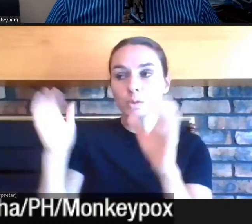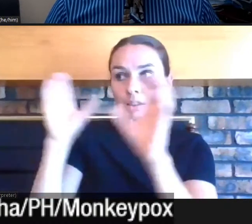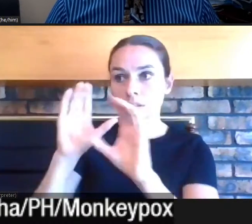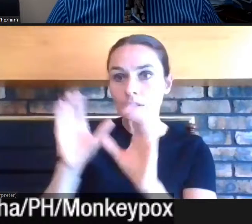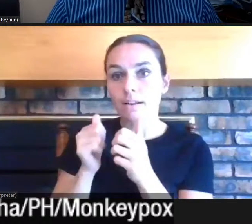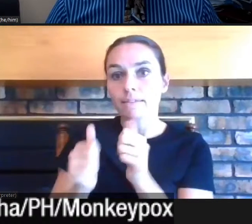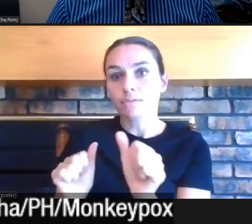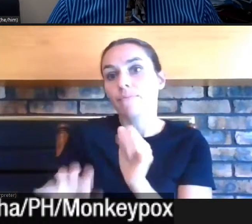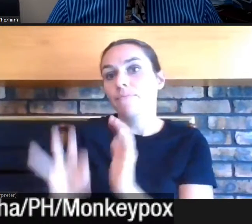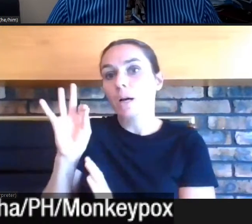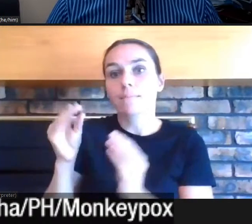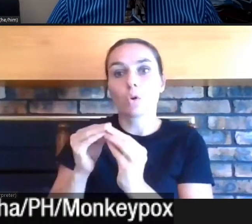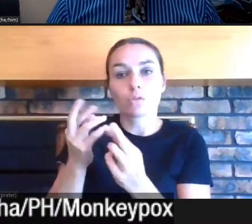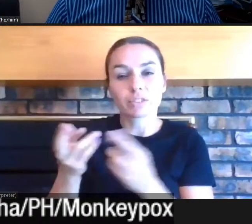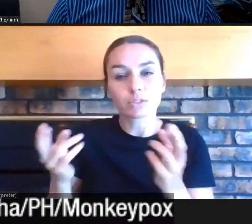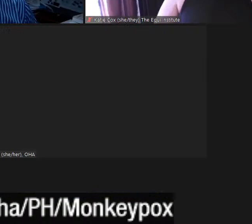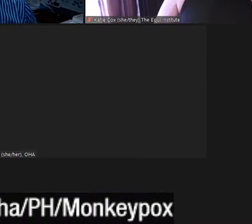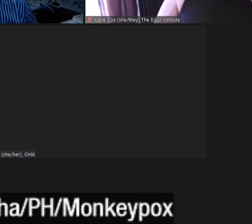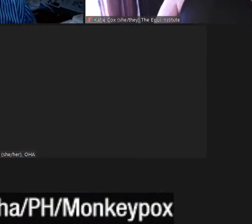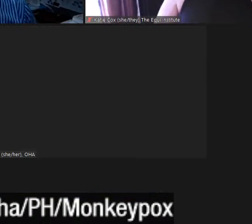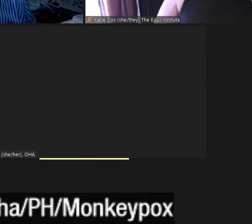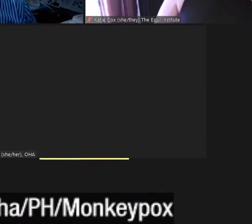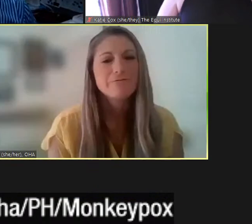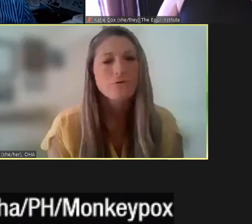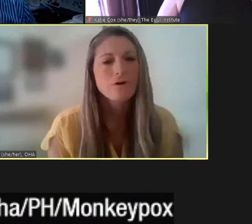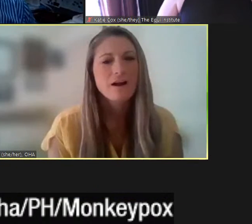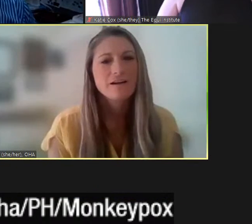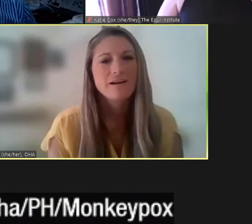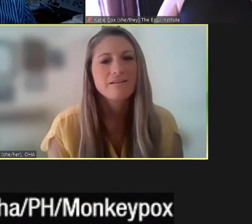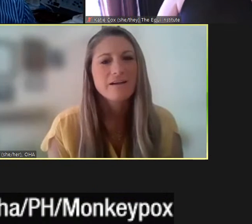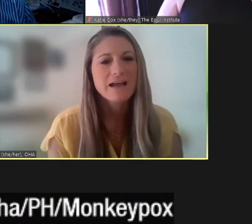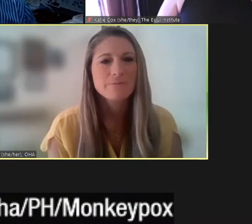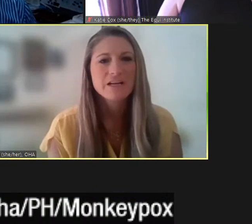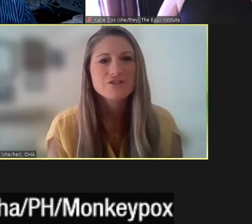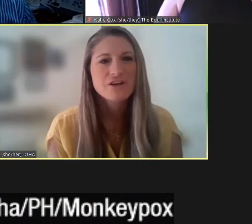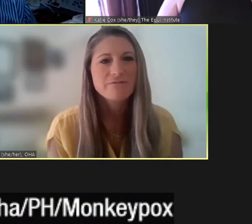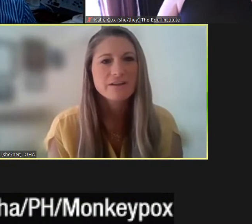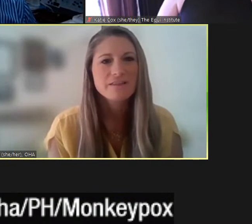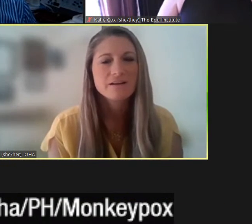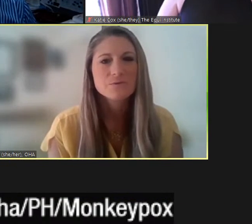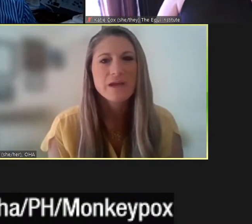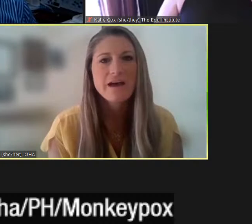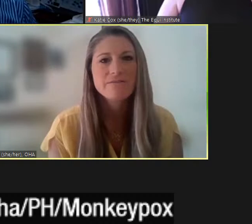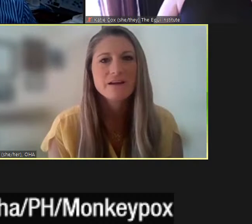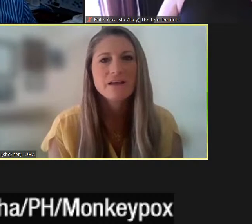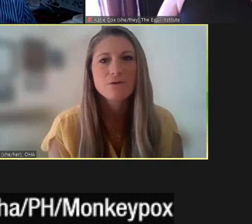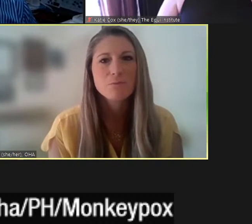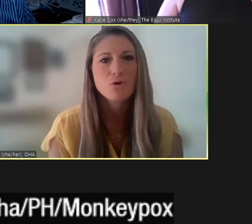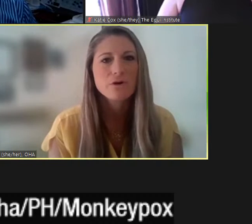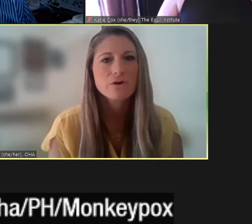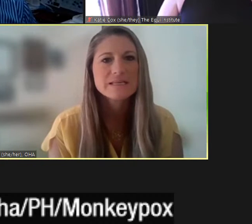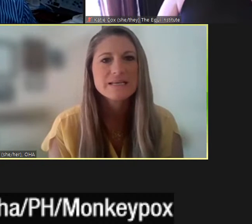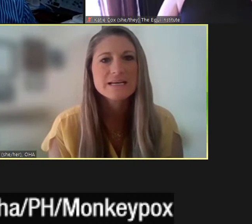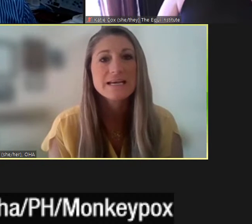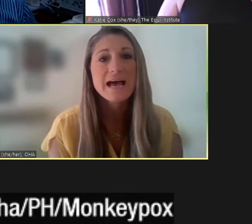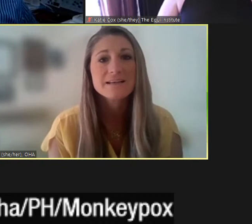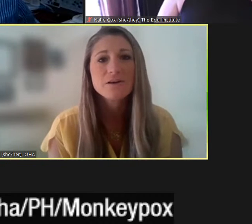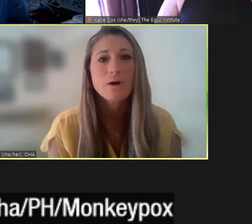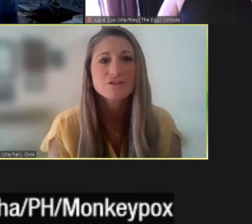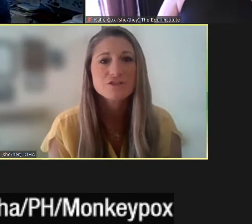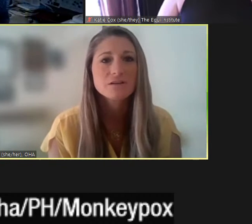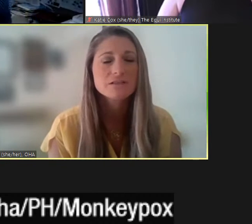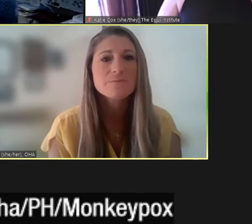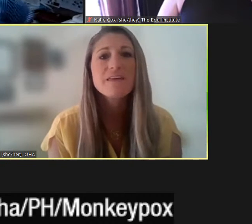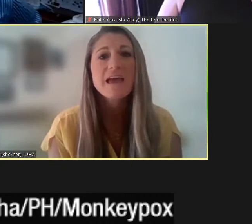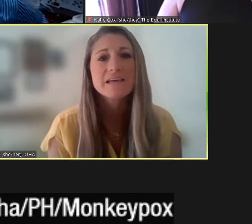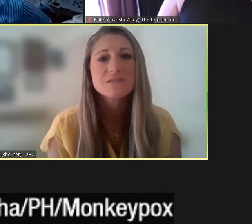that we can do more of that support. Thank you, Fedor. All right, I'm going to cut you off right there because we have another reporter who has yet to ask a